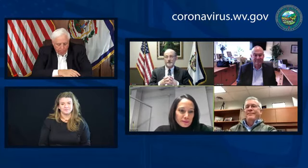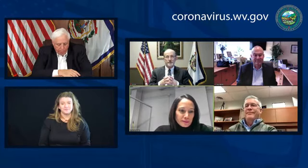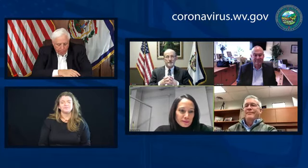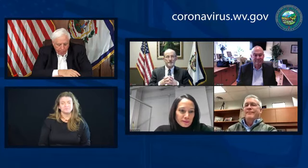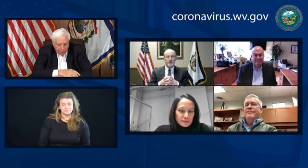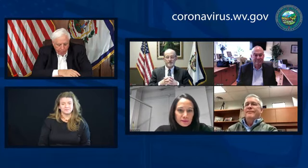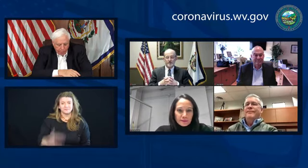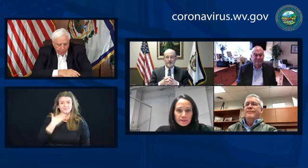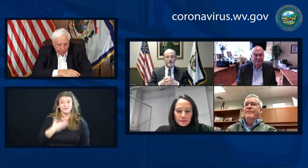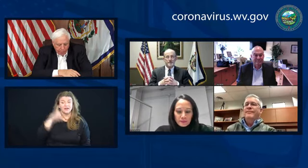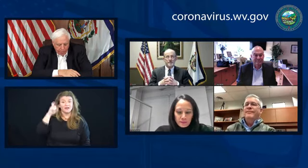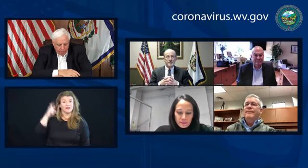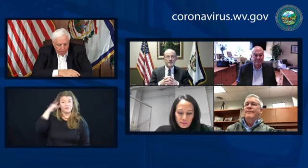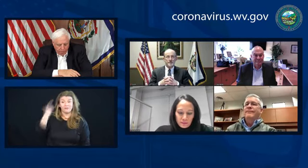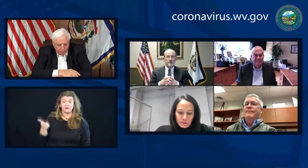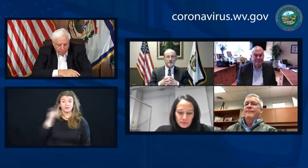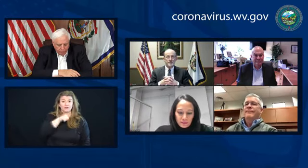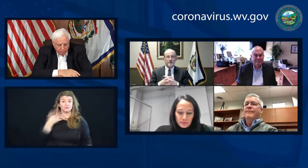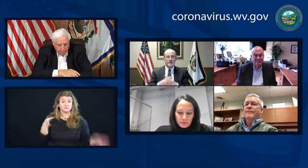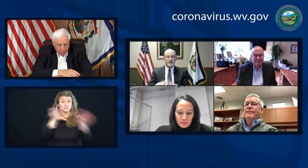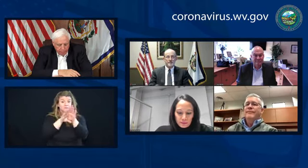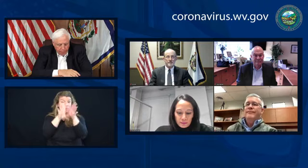All right. Thank you, Paul. Governor, I'll turn it back to you.